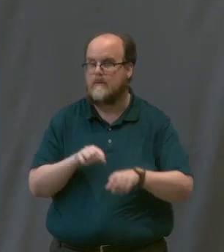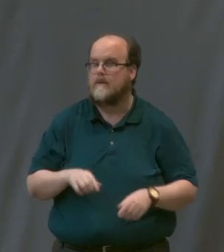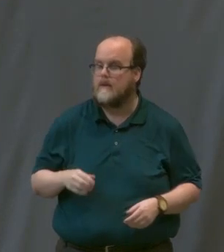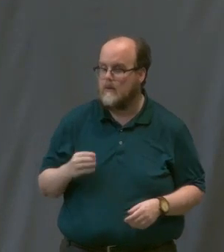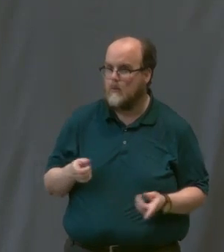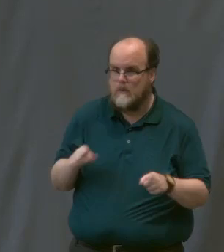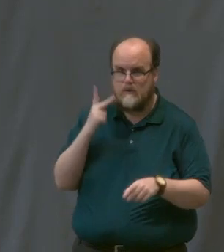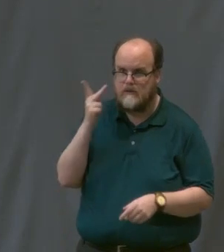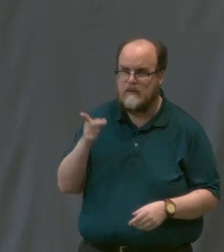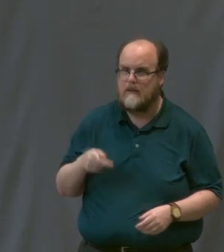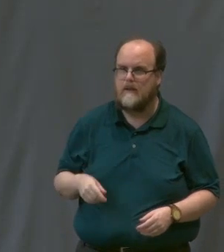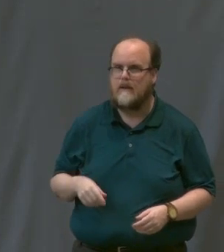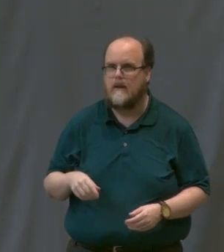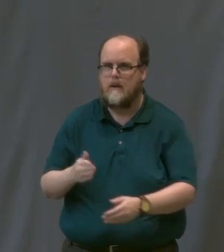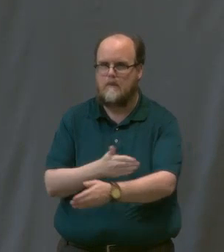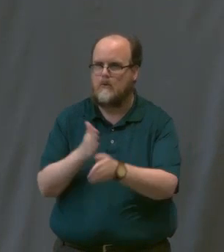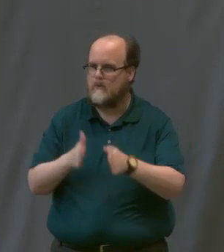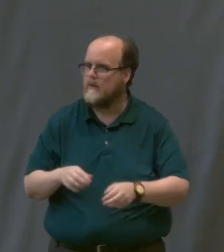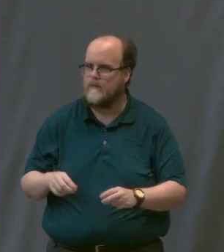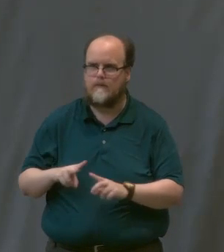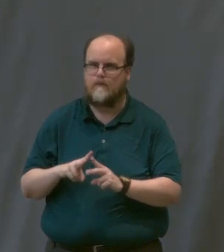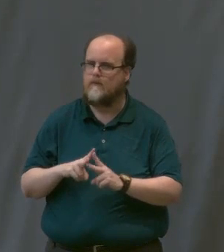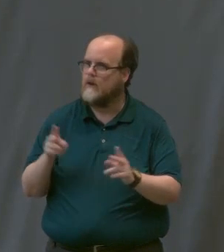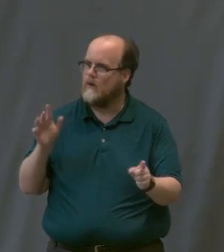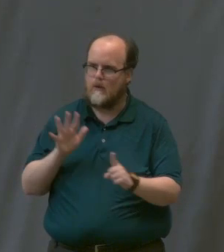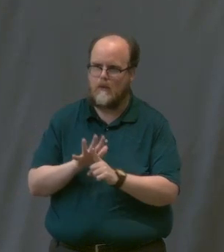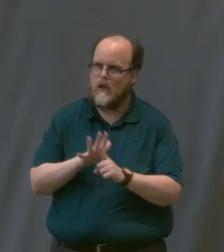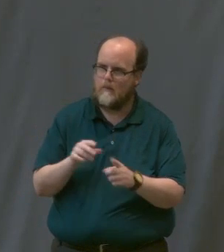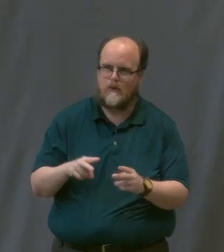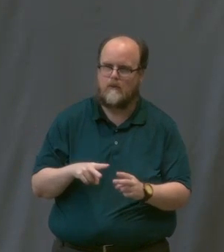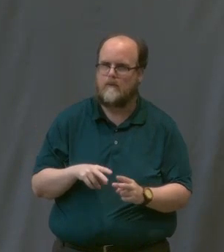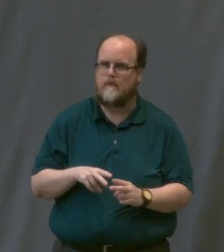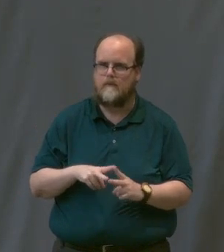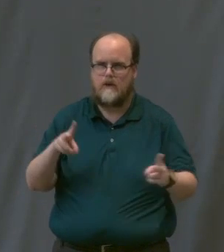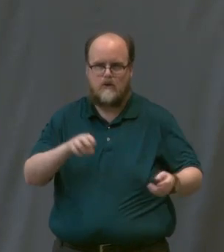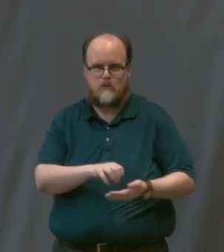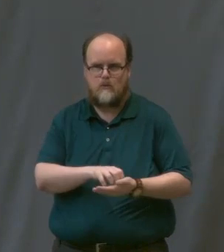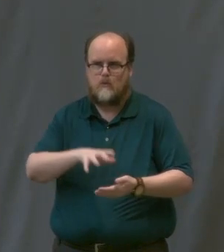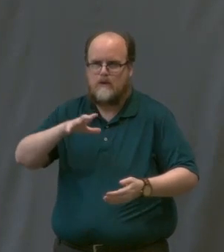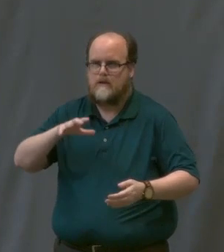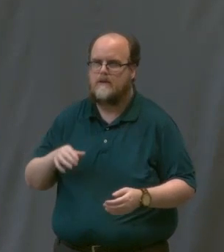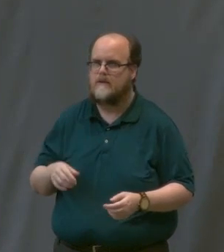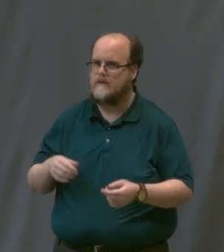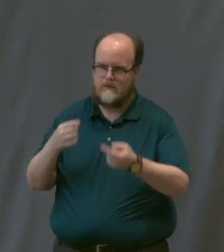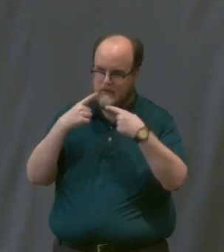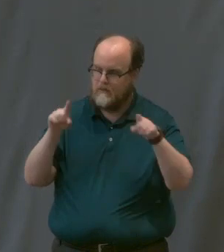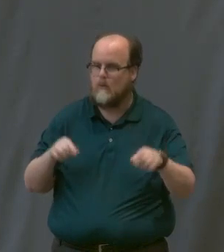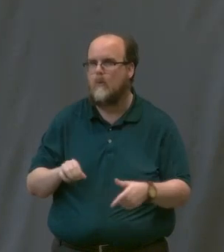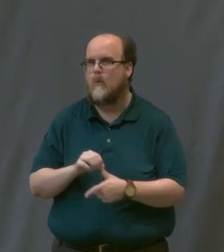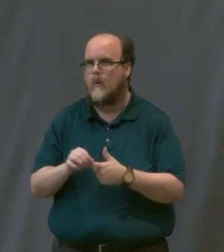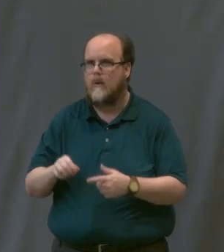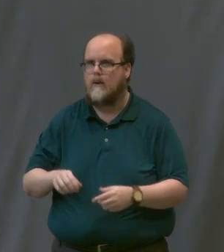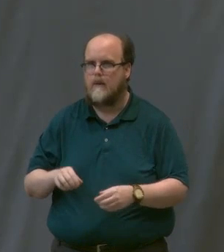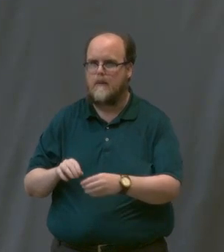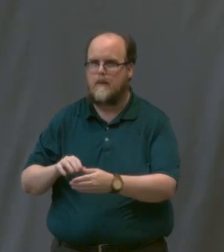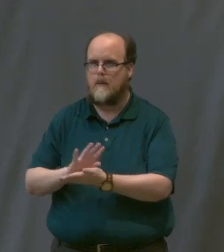Anytime you see a recording artist that was very popular, very rich, very famous, or the same for a Hollywood star who dies,